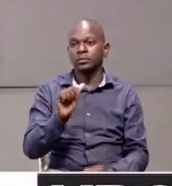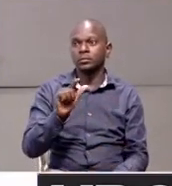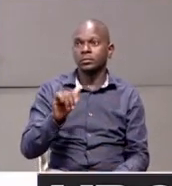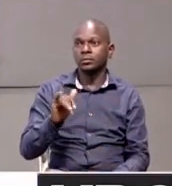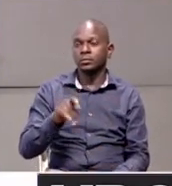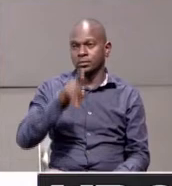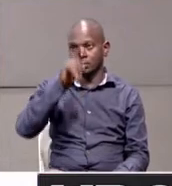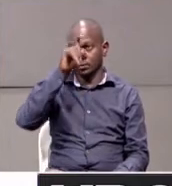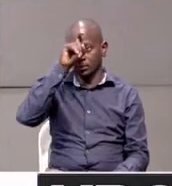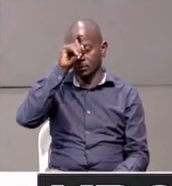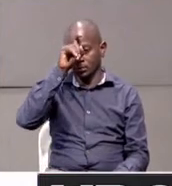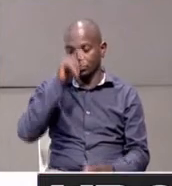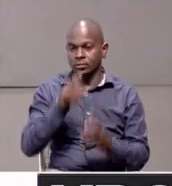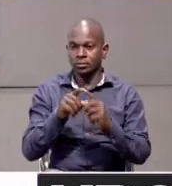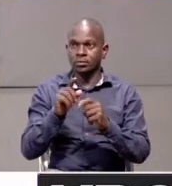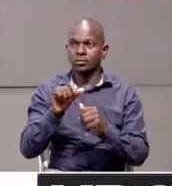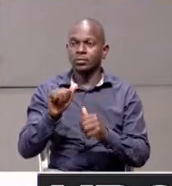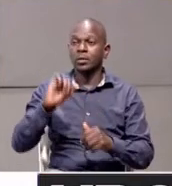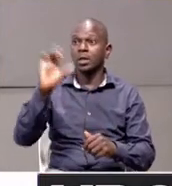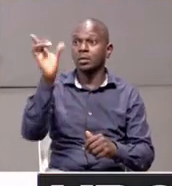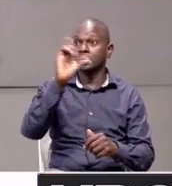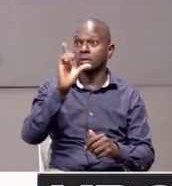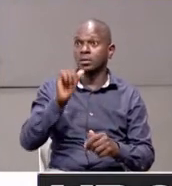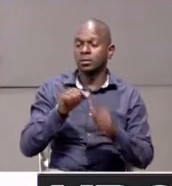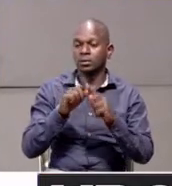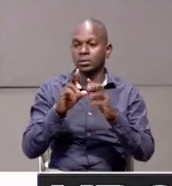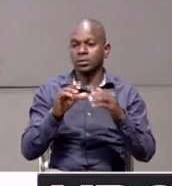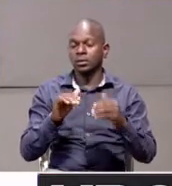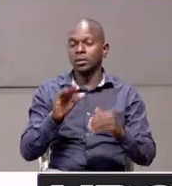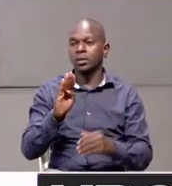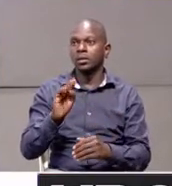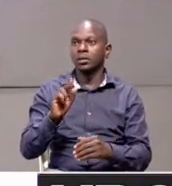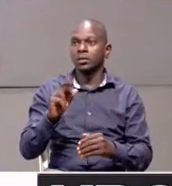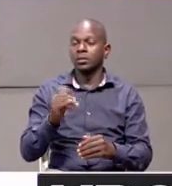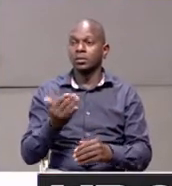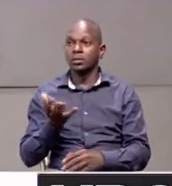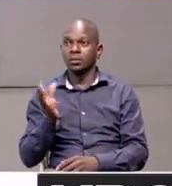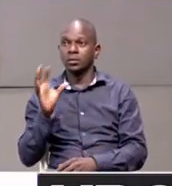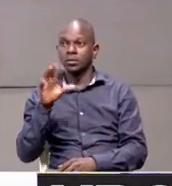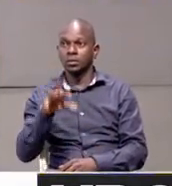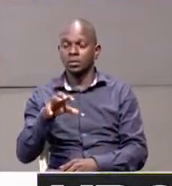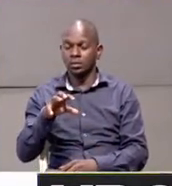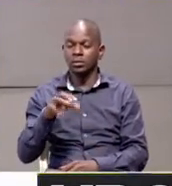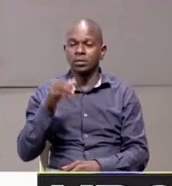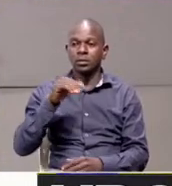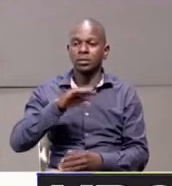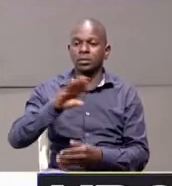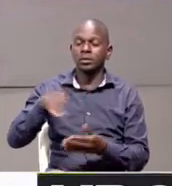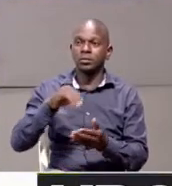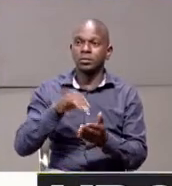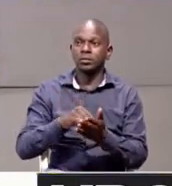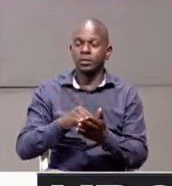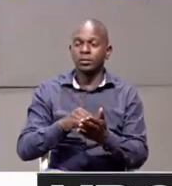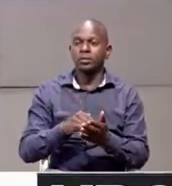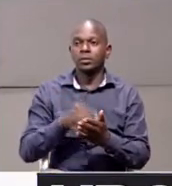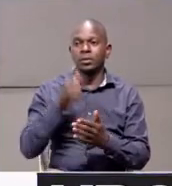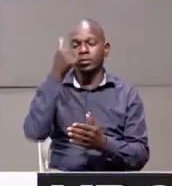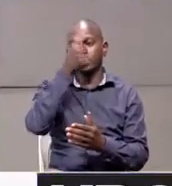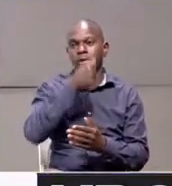from Egypt, Al Ahil Benghazi of Libya, and Bangui Basketball Club from Central African Republic.